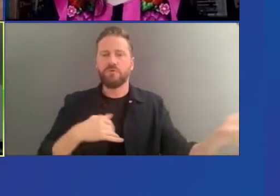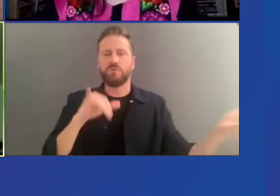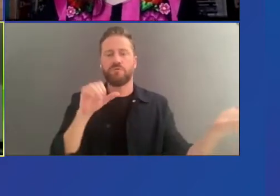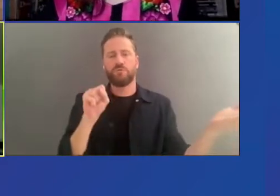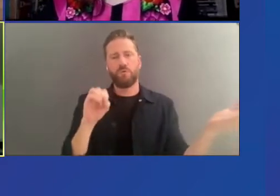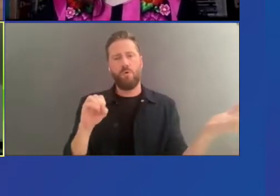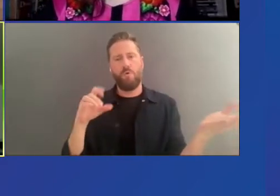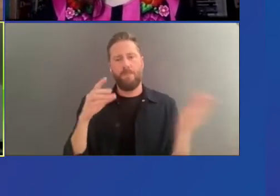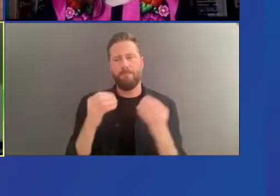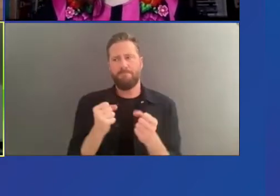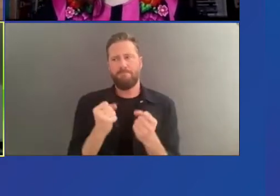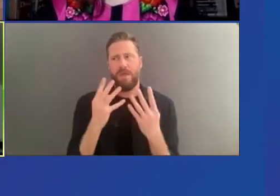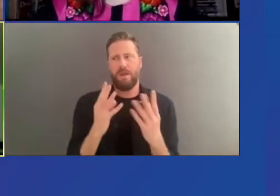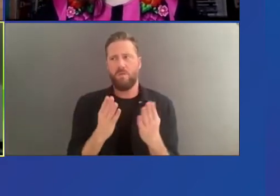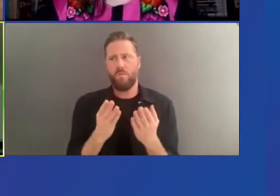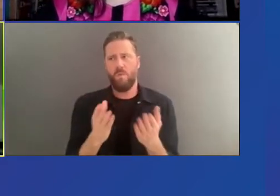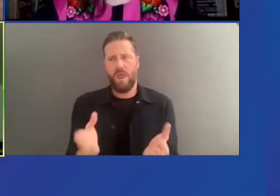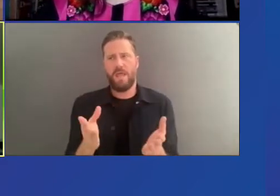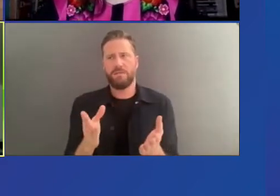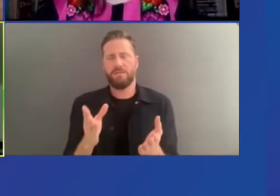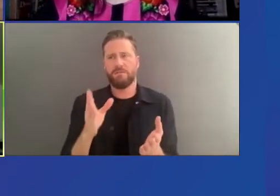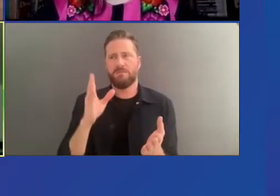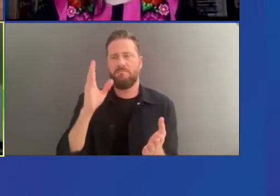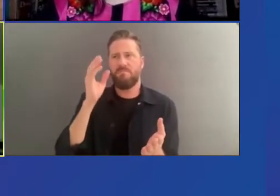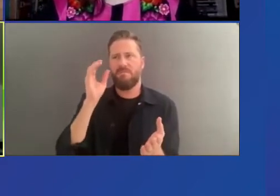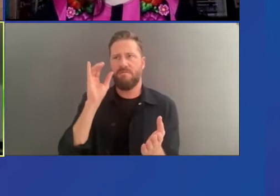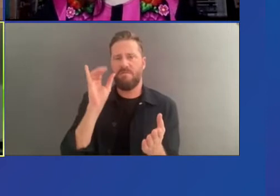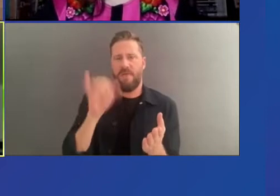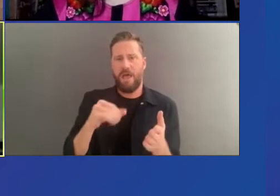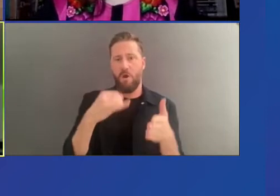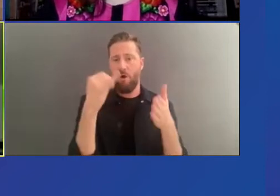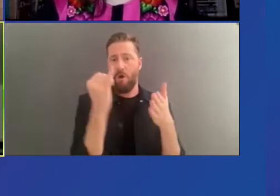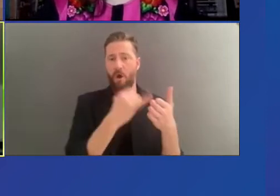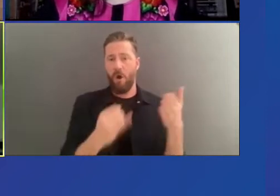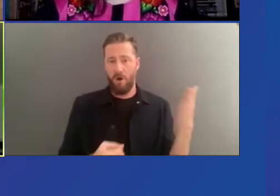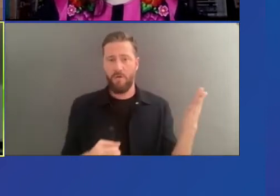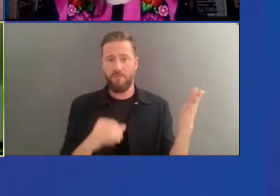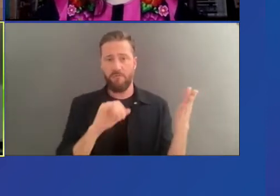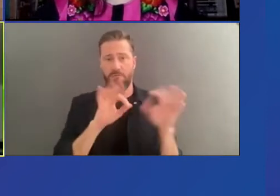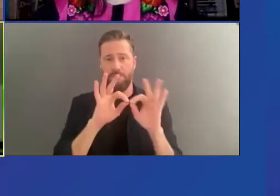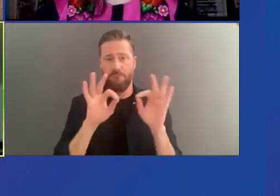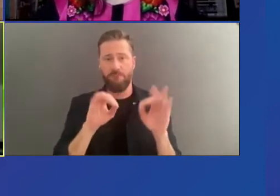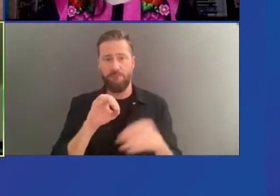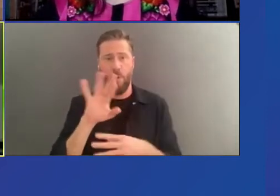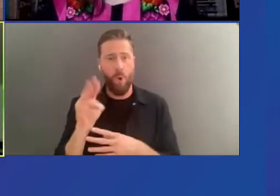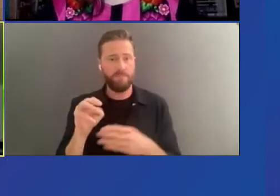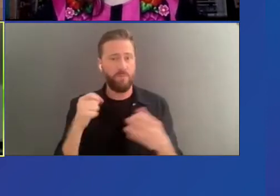in many respects, the art forms that we are working in,